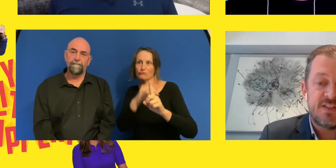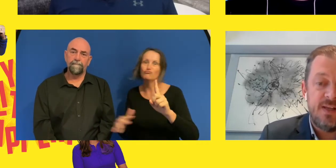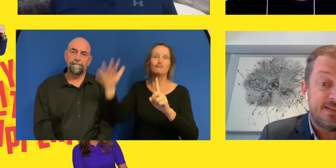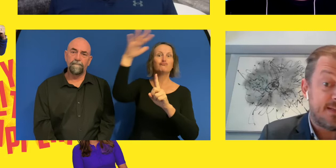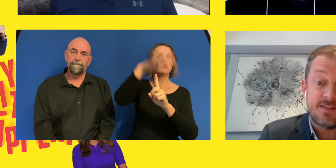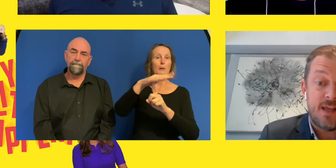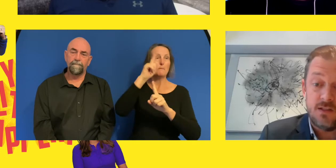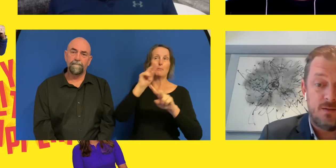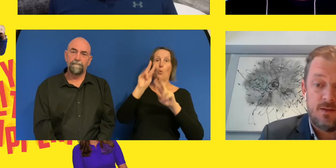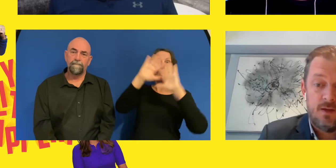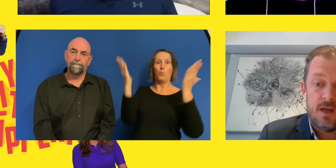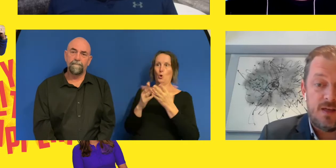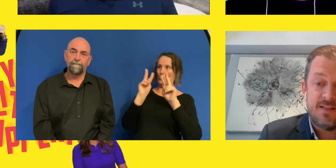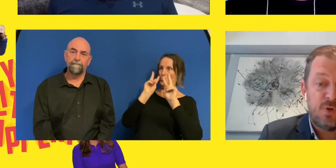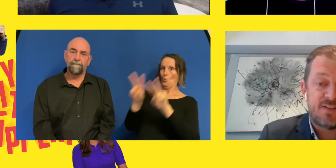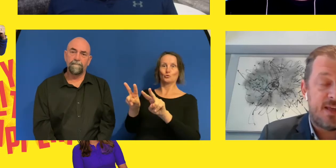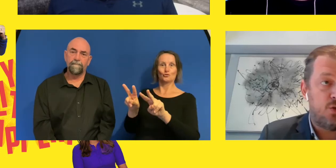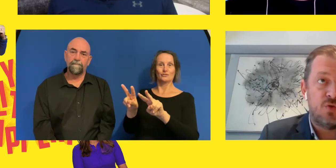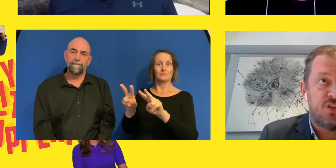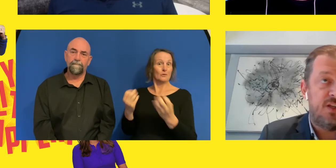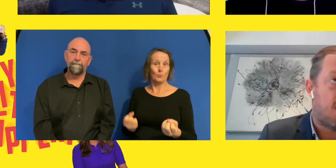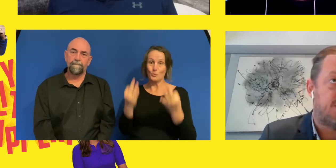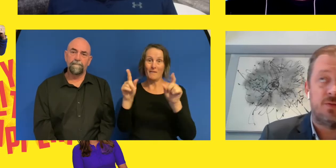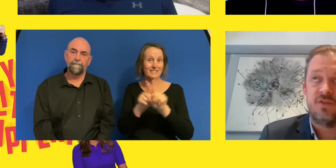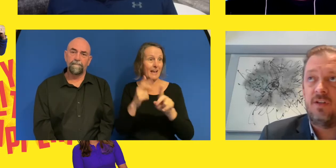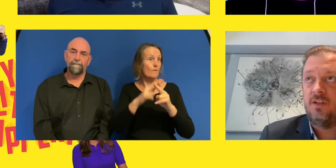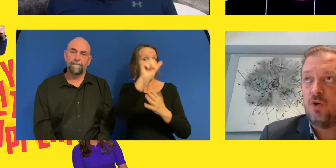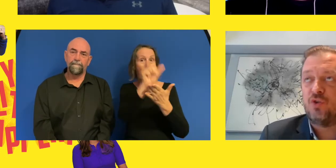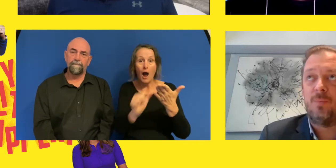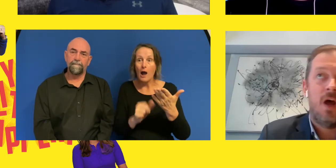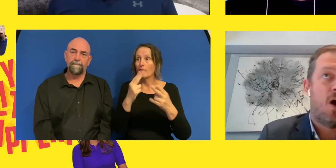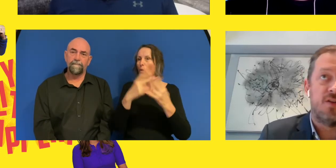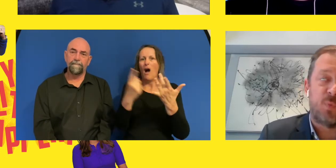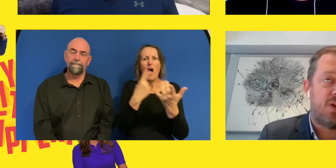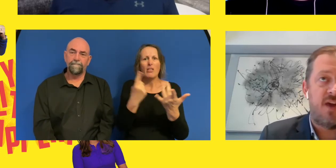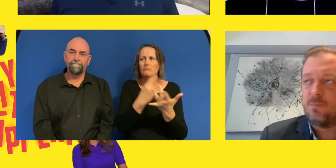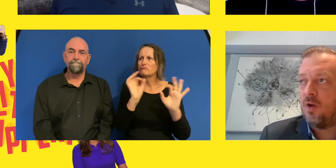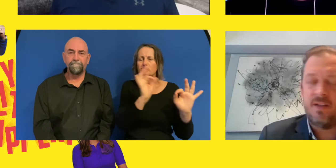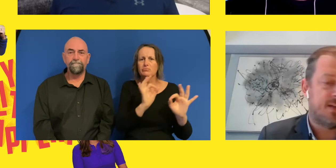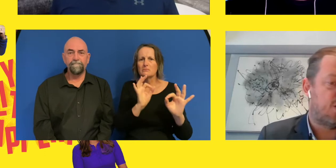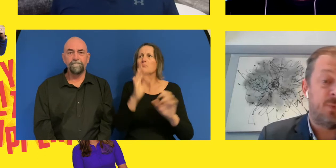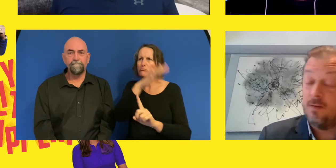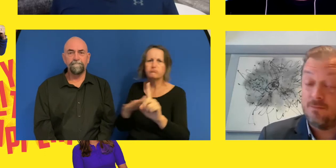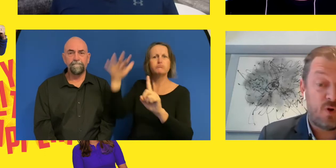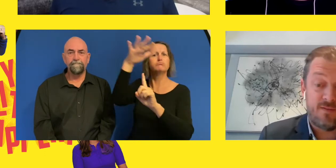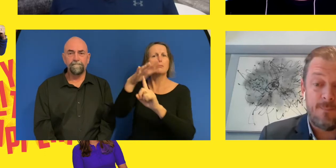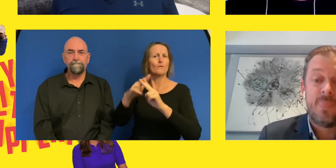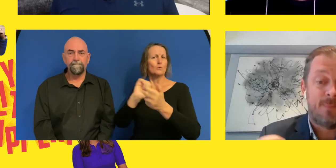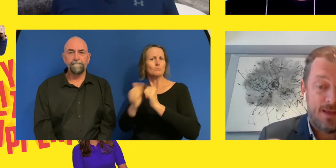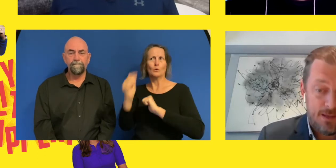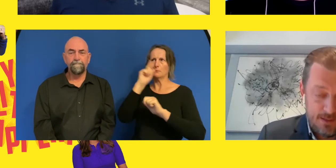with disability center stage. As simple as that. You don't see it in art, you don't see it in culture, other sport events, politics, economy,